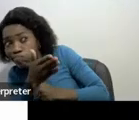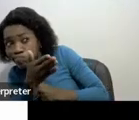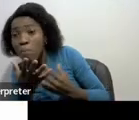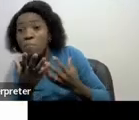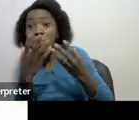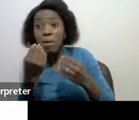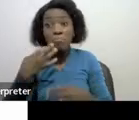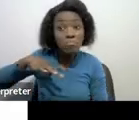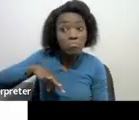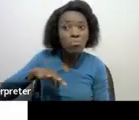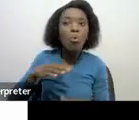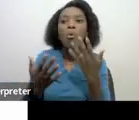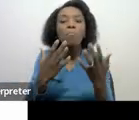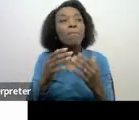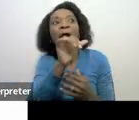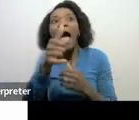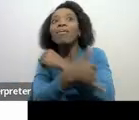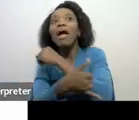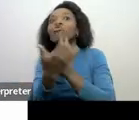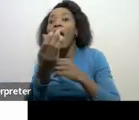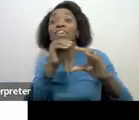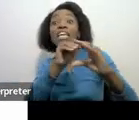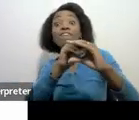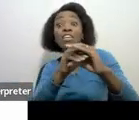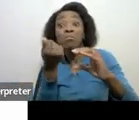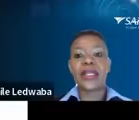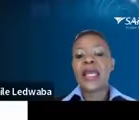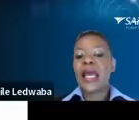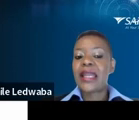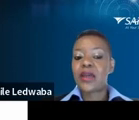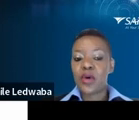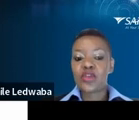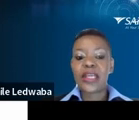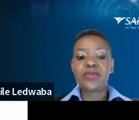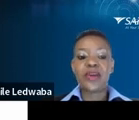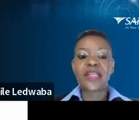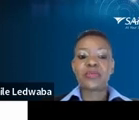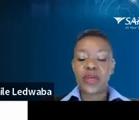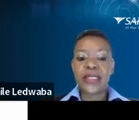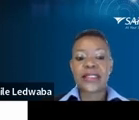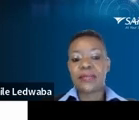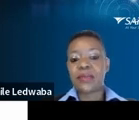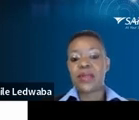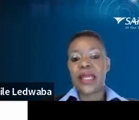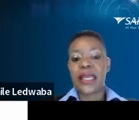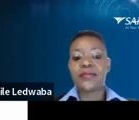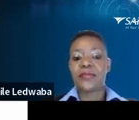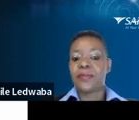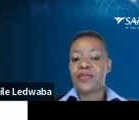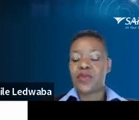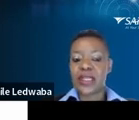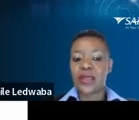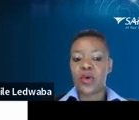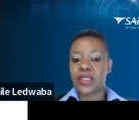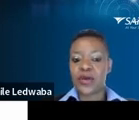have some investments in foreign countries, we look into that as well. And then also if you have some trading, some people they have